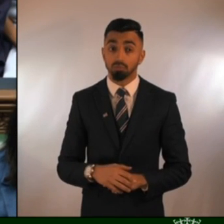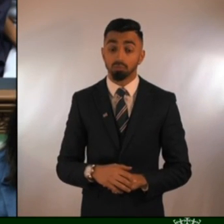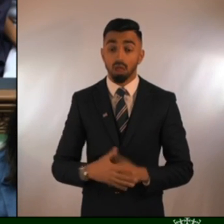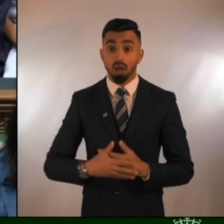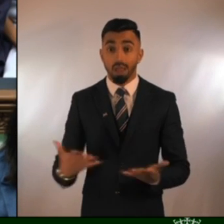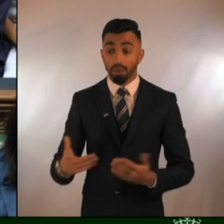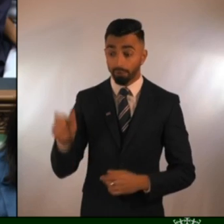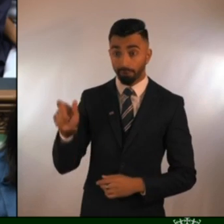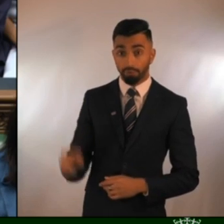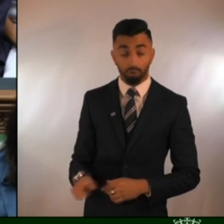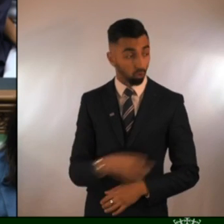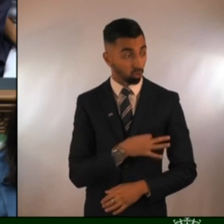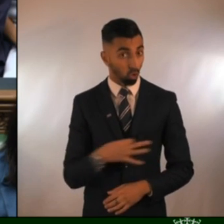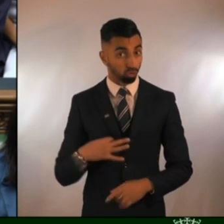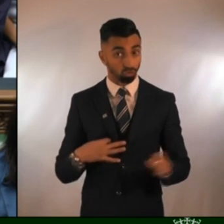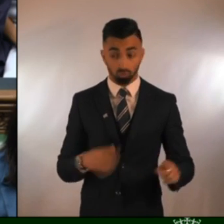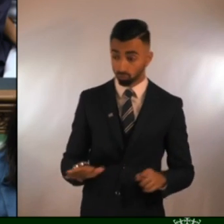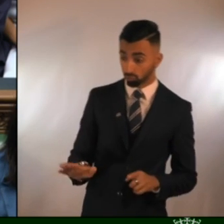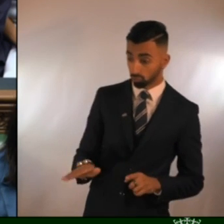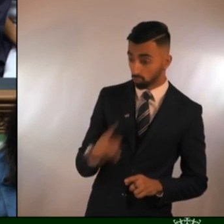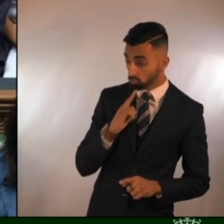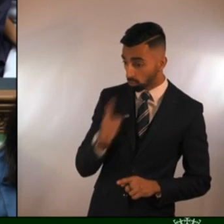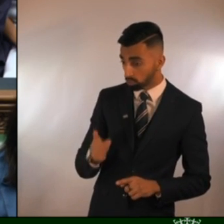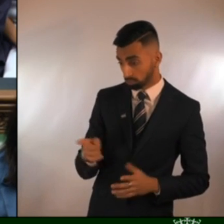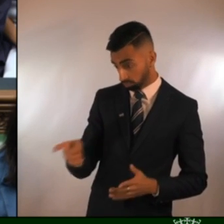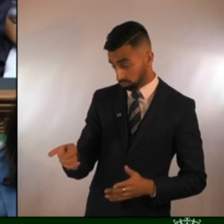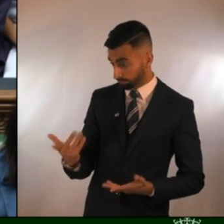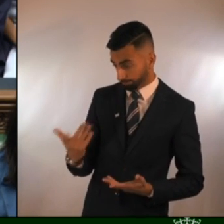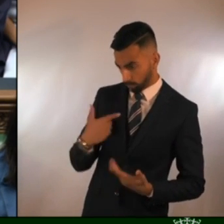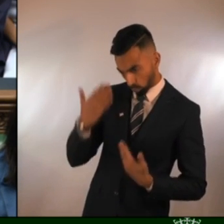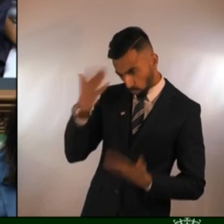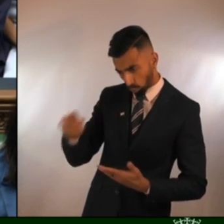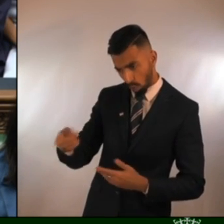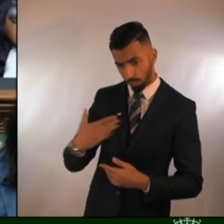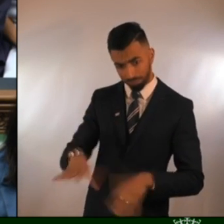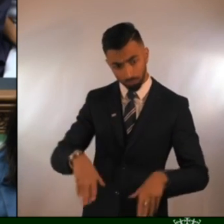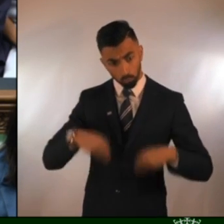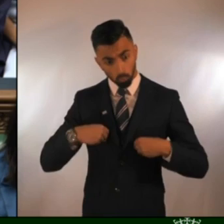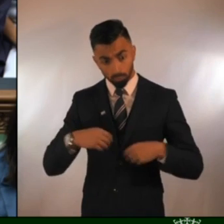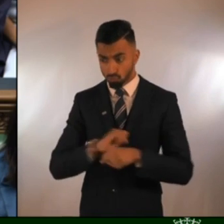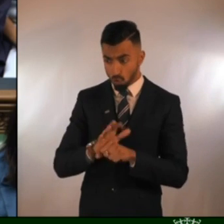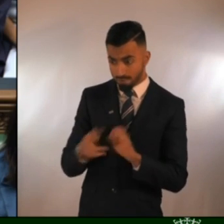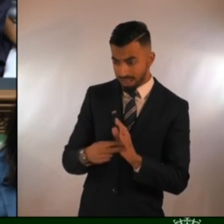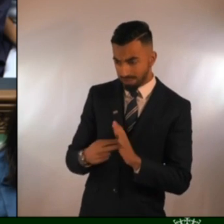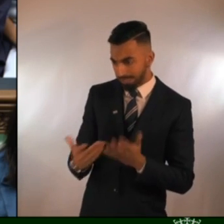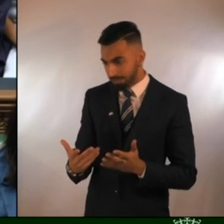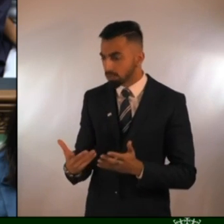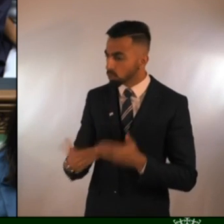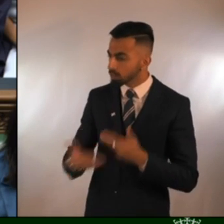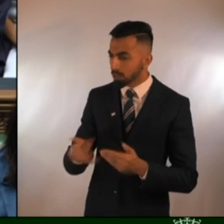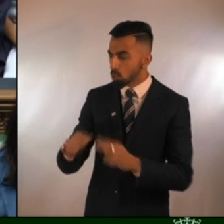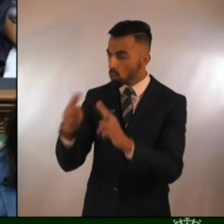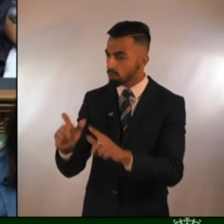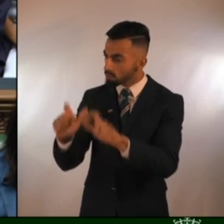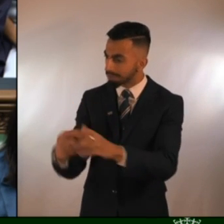to self-isolate even if they haven't yet presented with symptoms. And rather than having to go to the doctors, you will soon be able